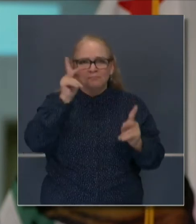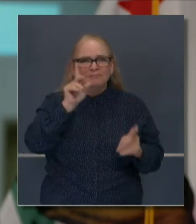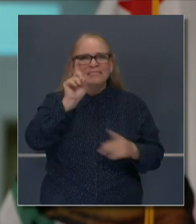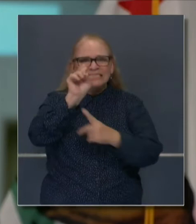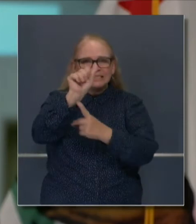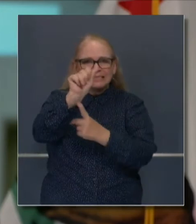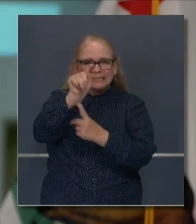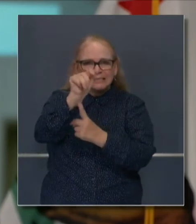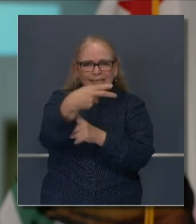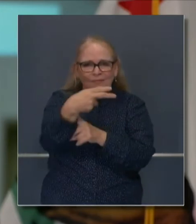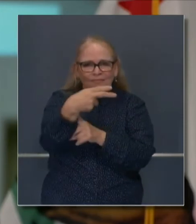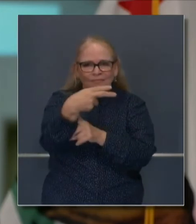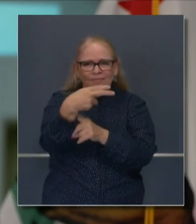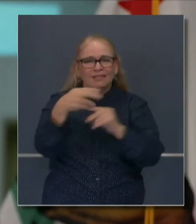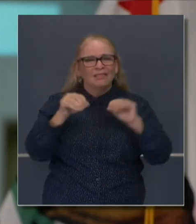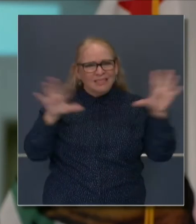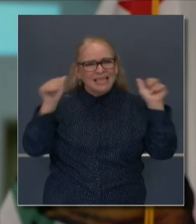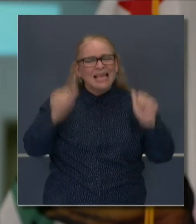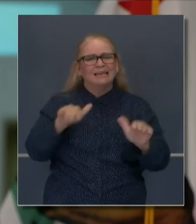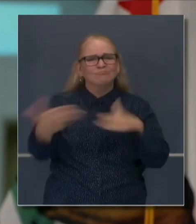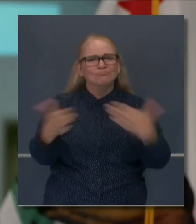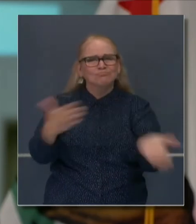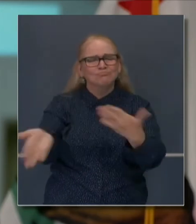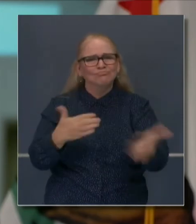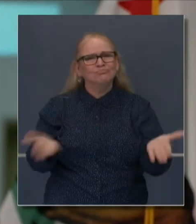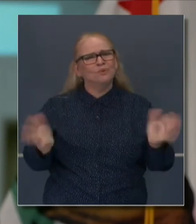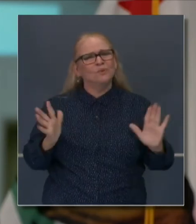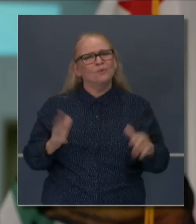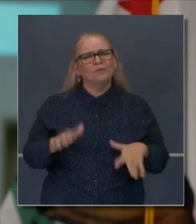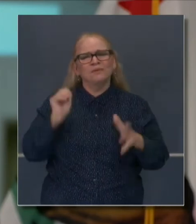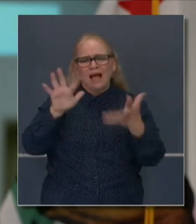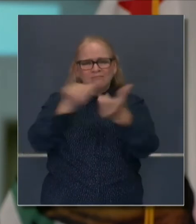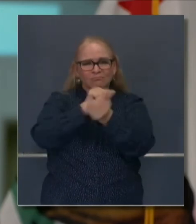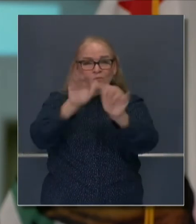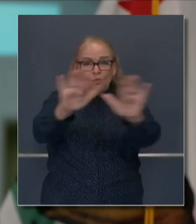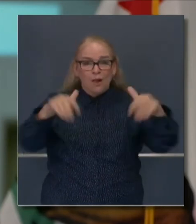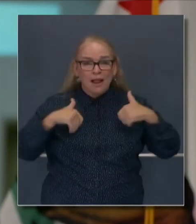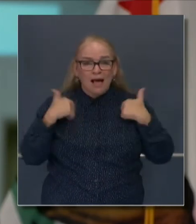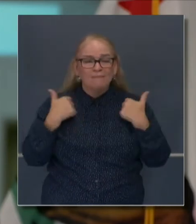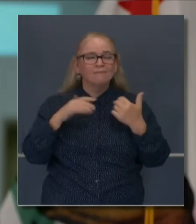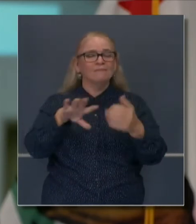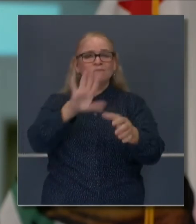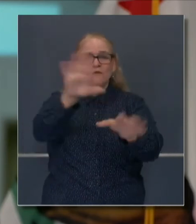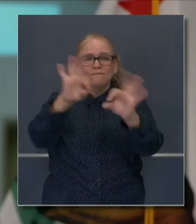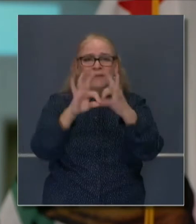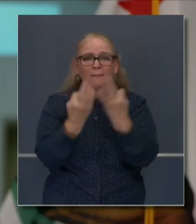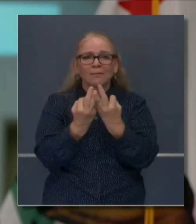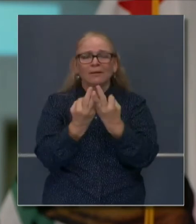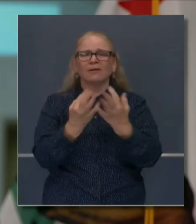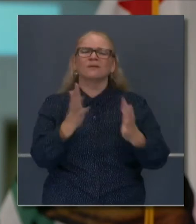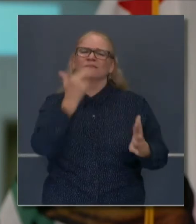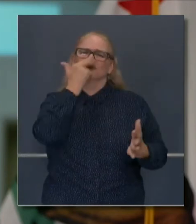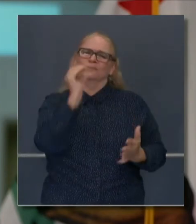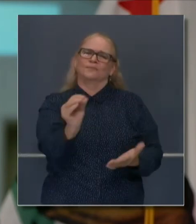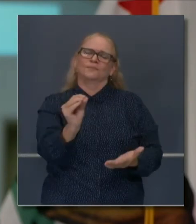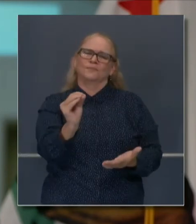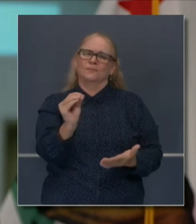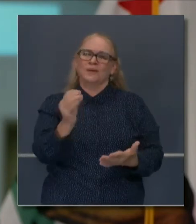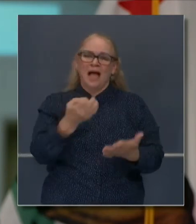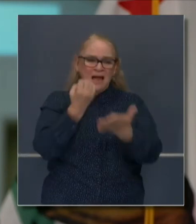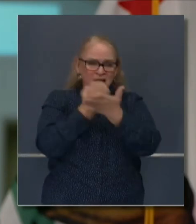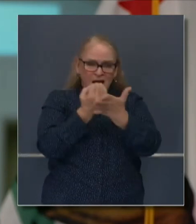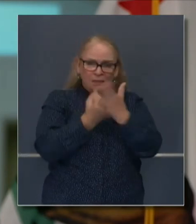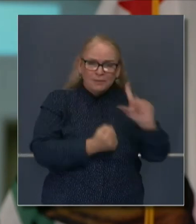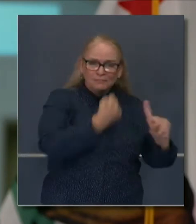deadly disease that's impacting lives, destroying families, as well as our economy, I don't think advances